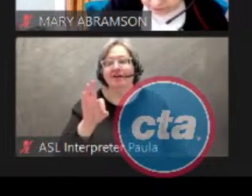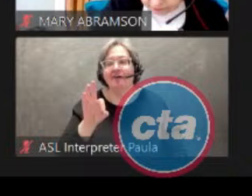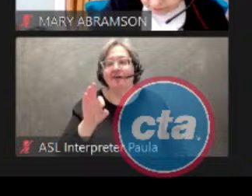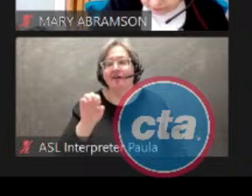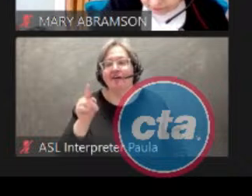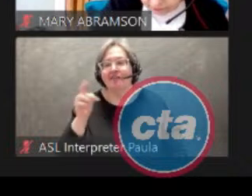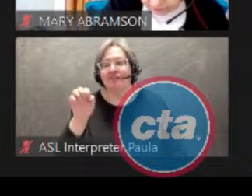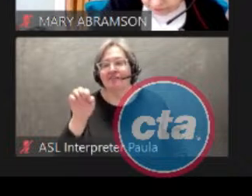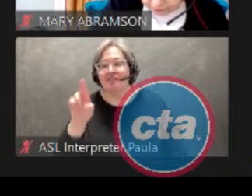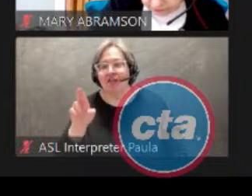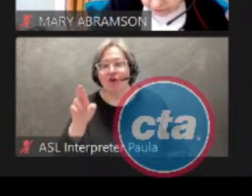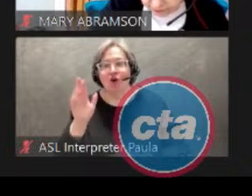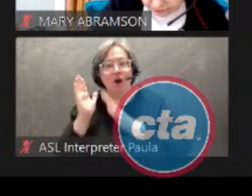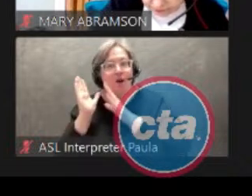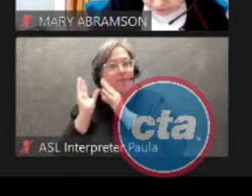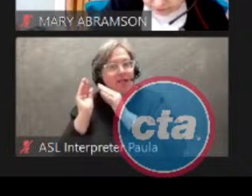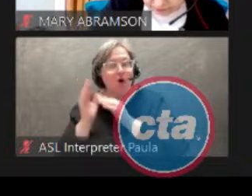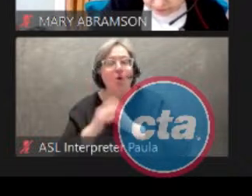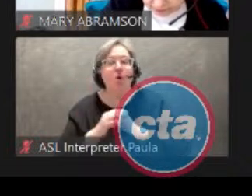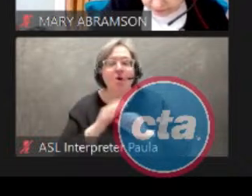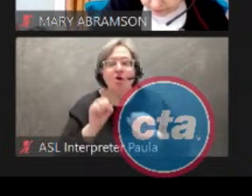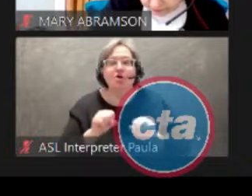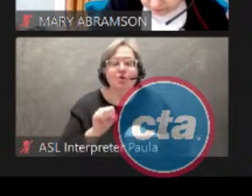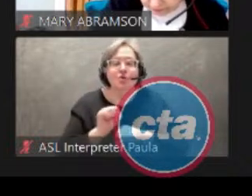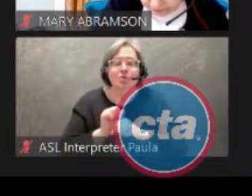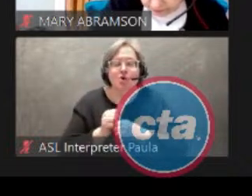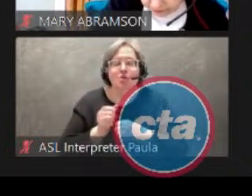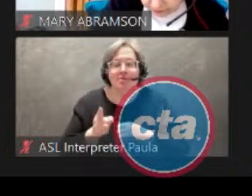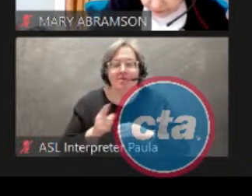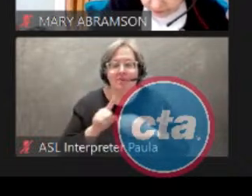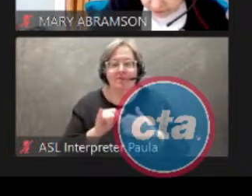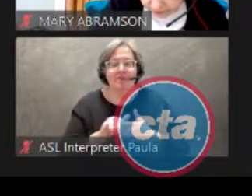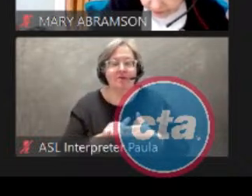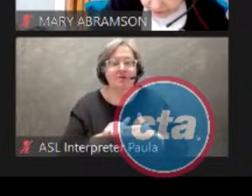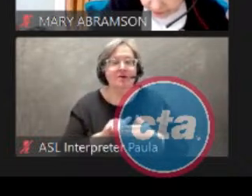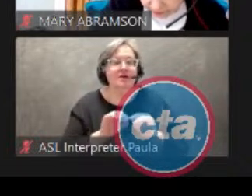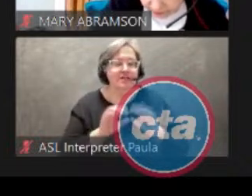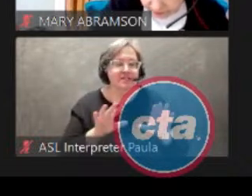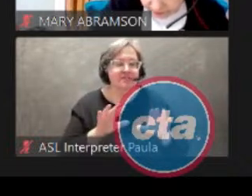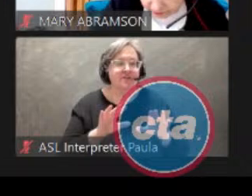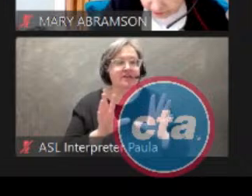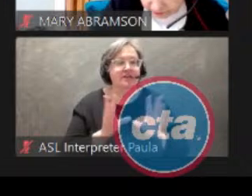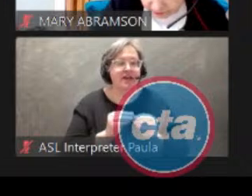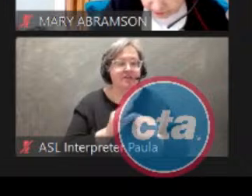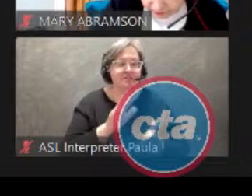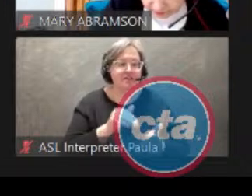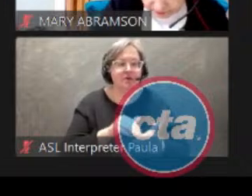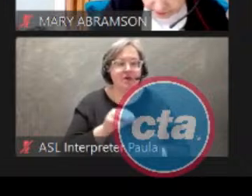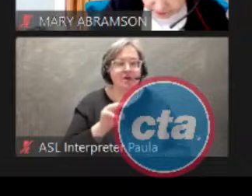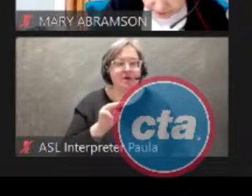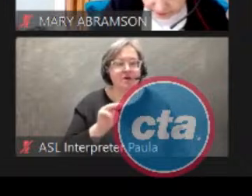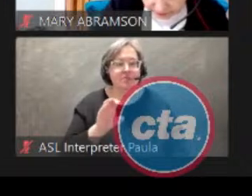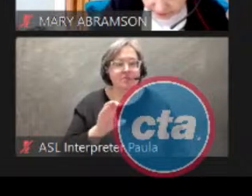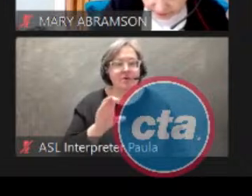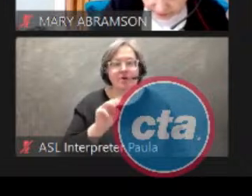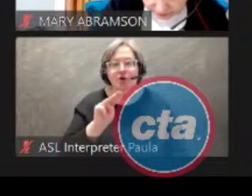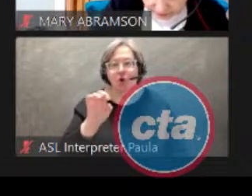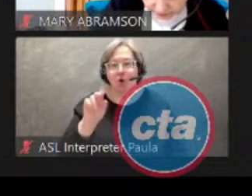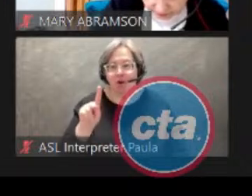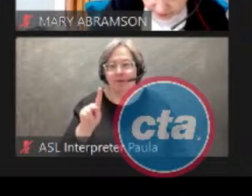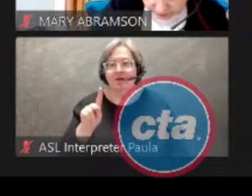things. So definitely working with them on those things. Obviously, the convention center, McCormick Space is, accessible.